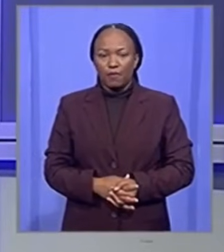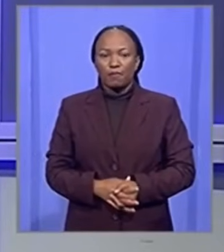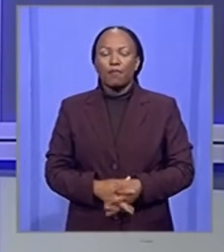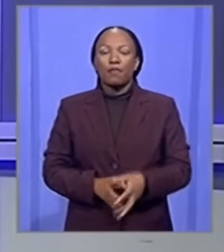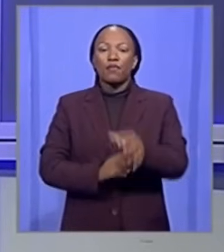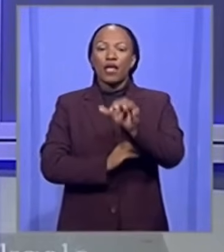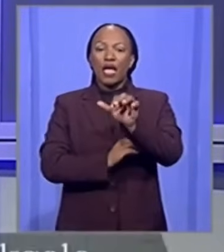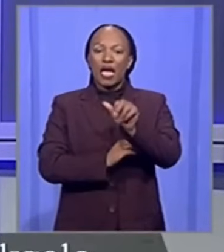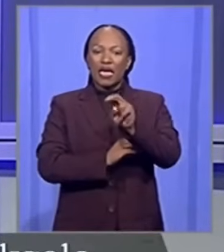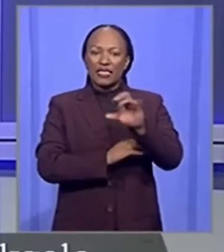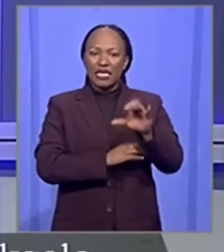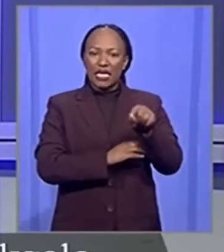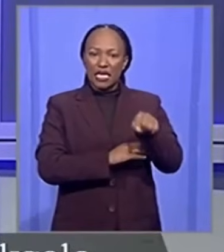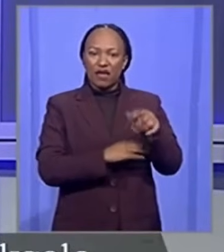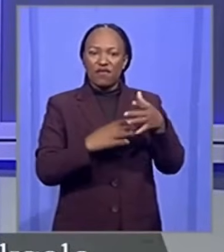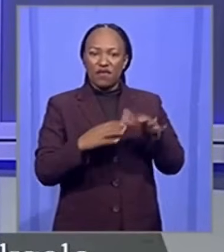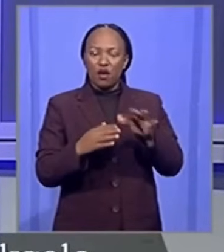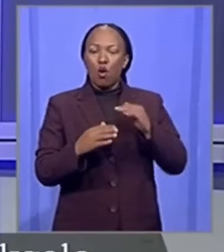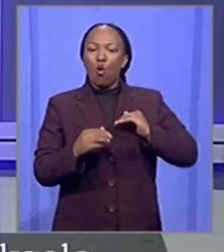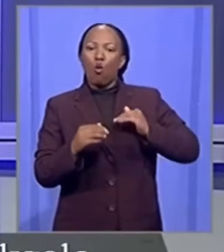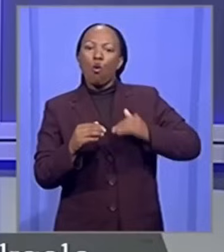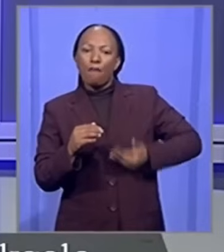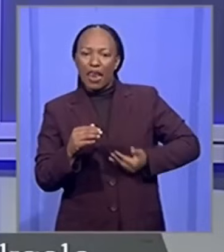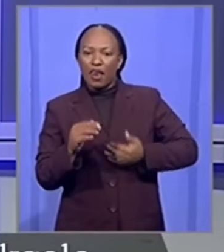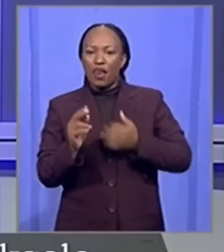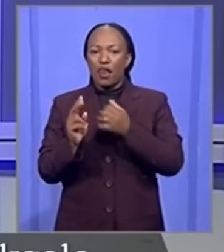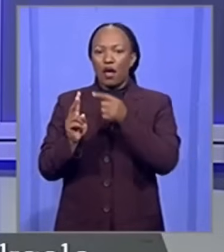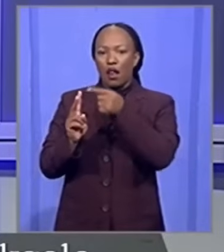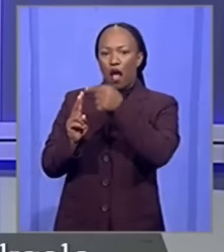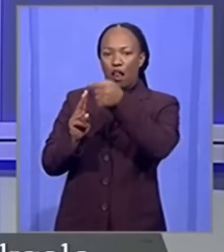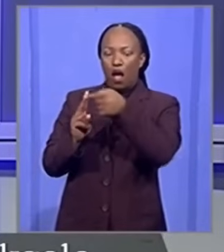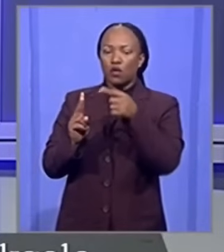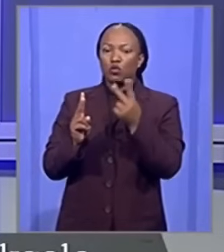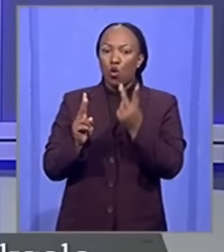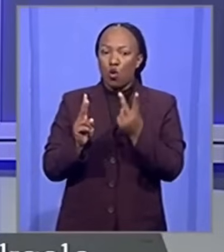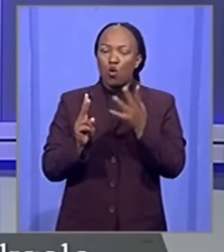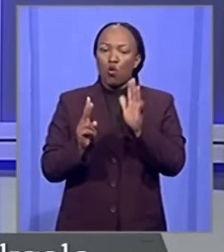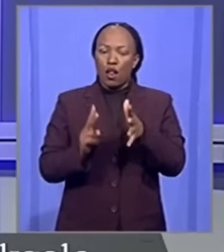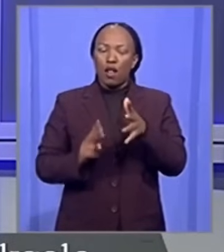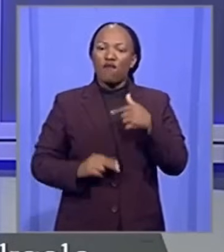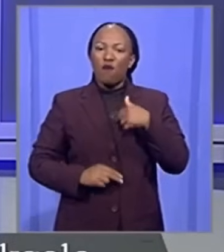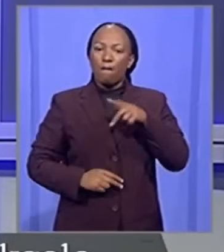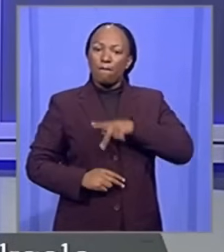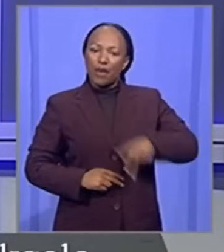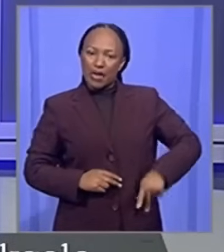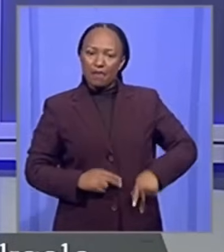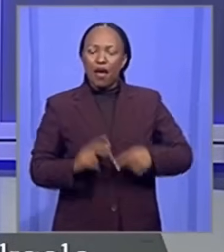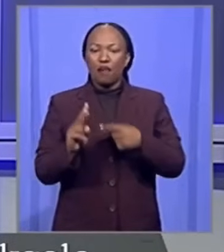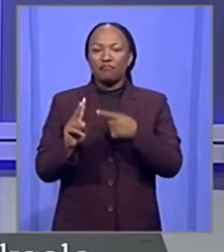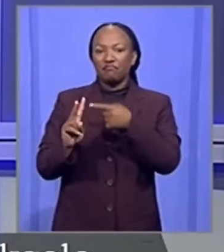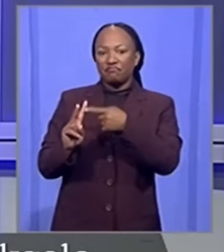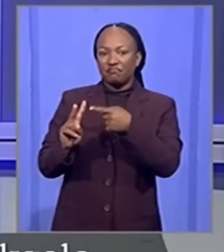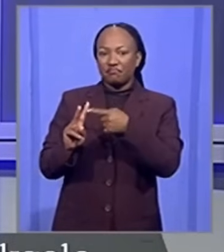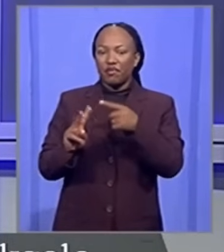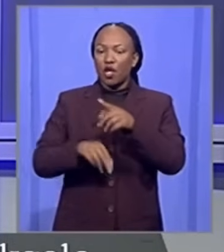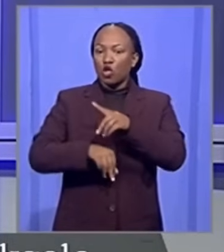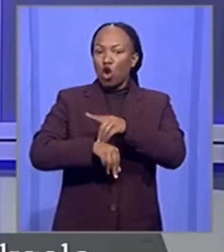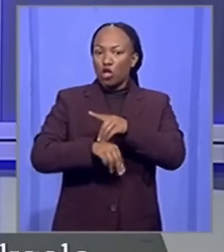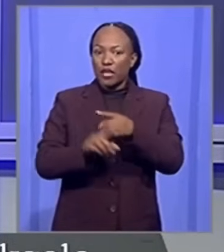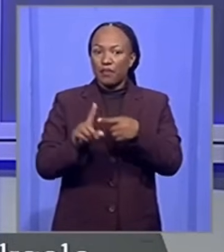ANC e phatlaladitse basadi ba babedi ho ba bonkgetheng ba yona ba ditulo tsa botonakgolo bona ba kenyeletsa ngaka